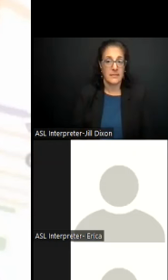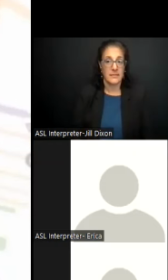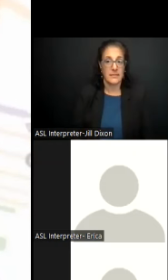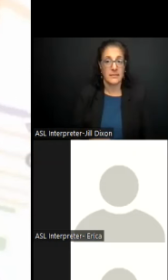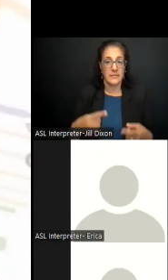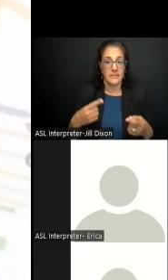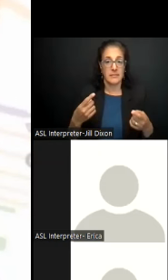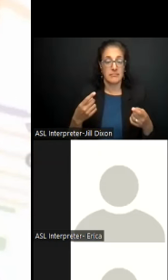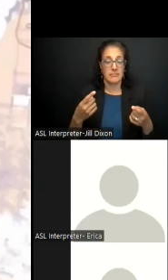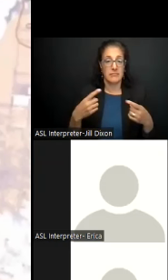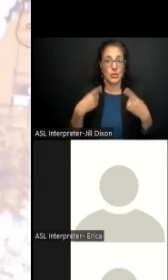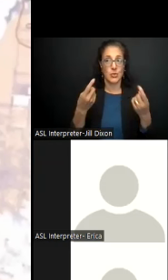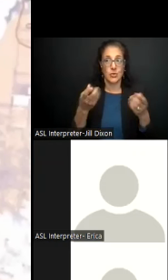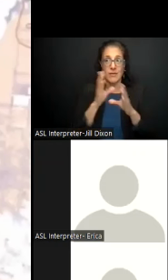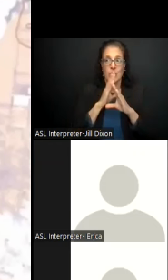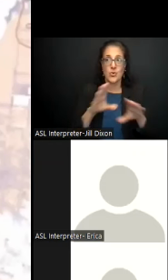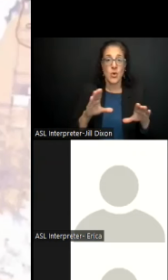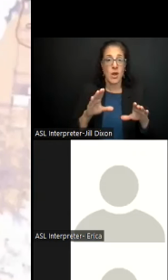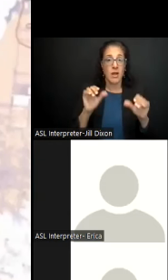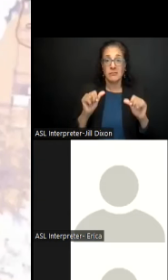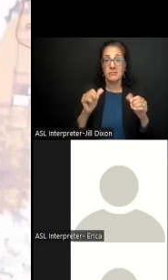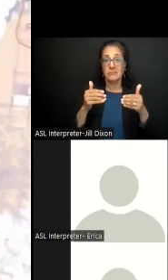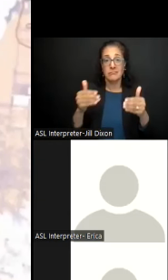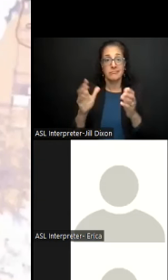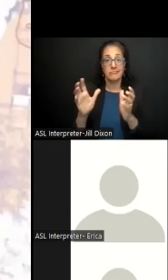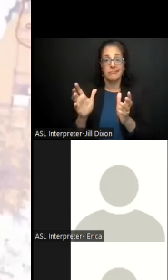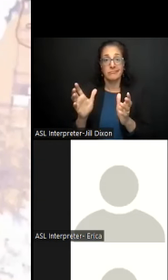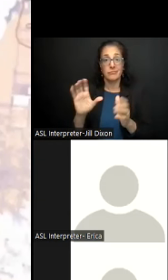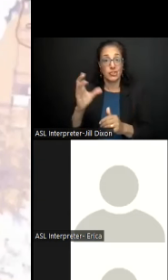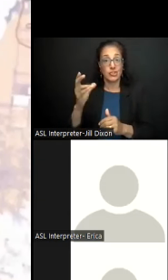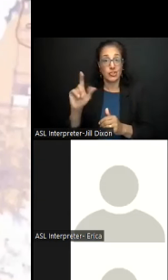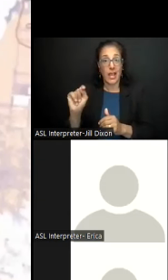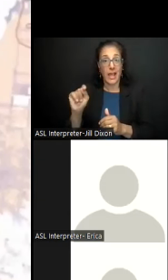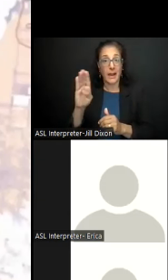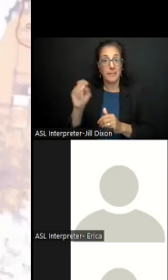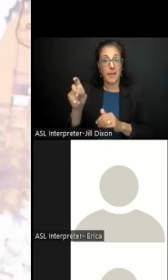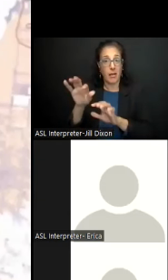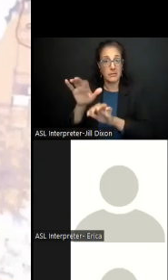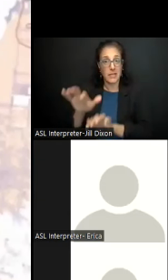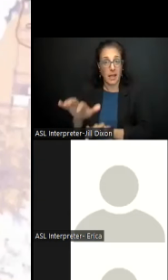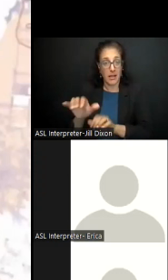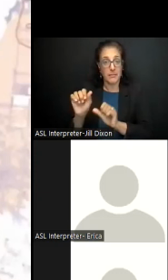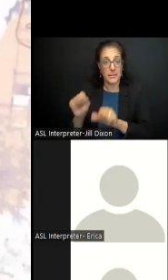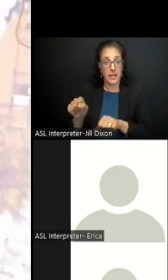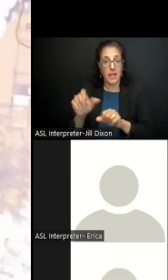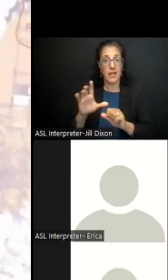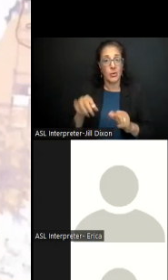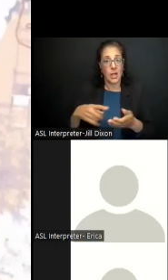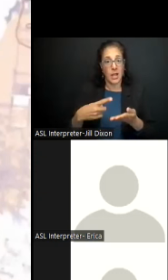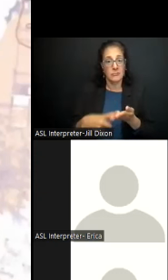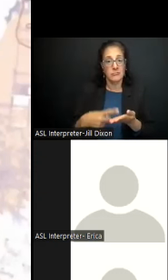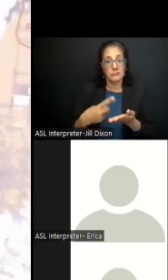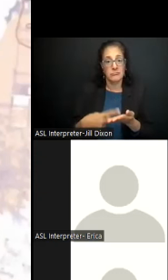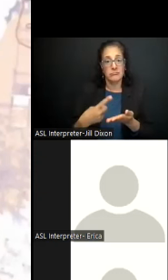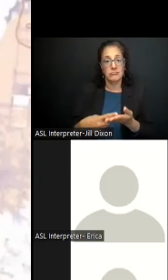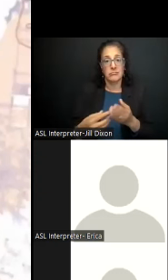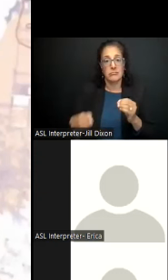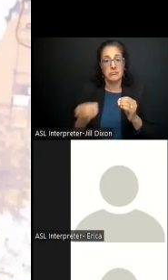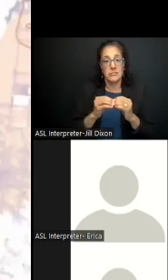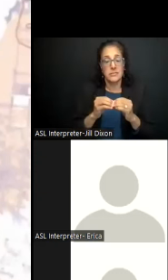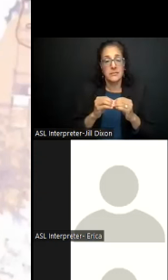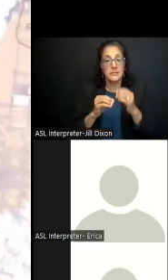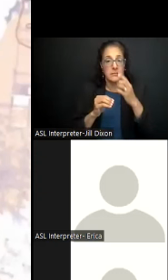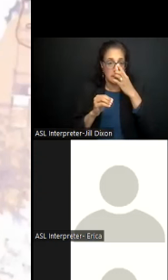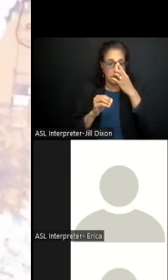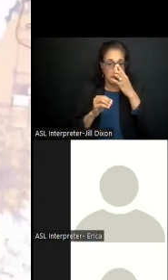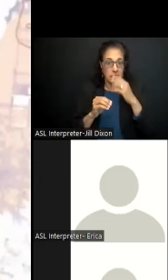Feel free to mention in the chat box, and we can talk about them a little bit further. So to talk about